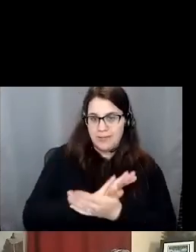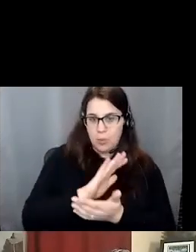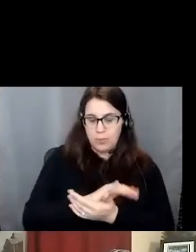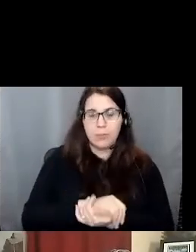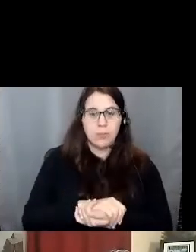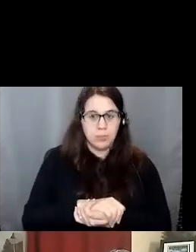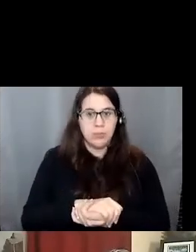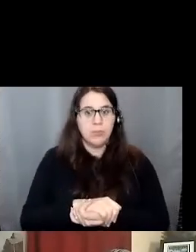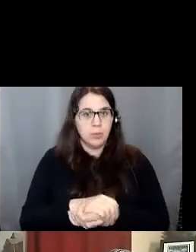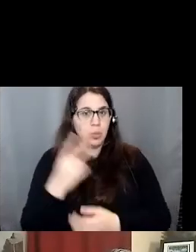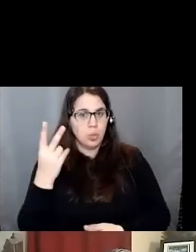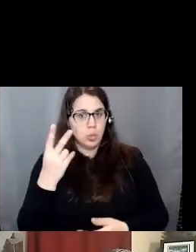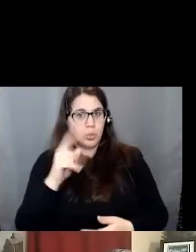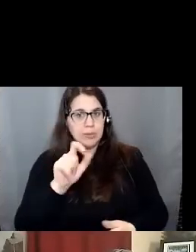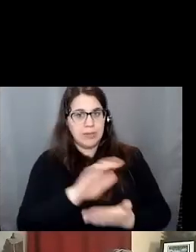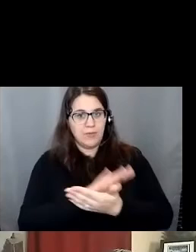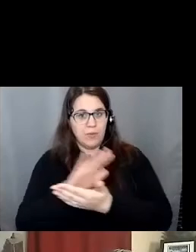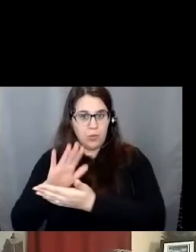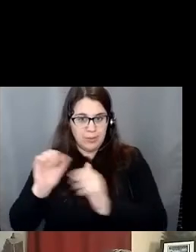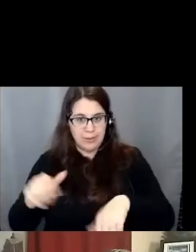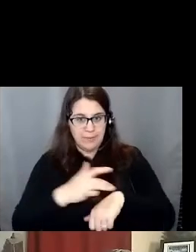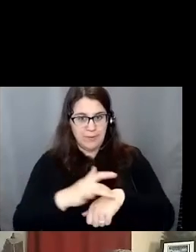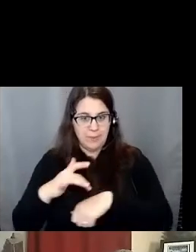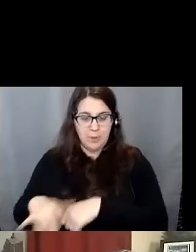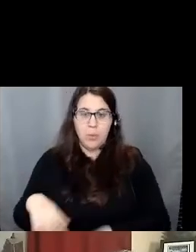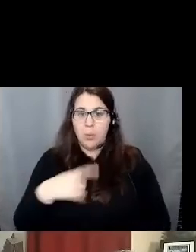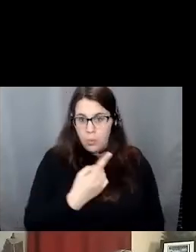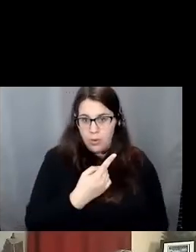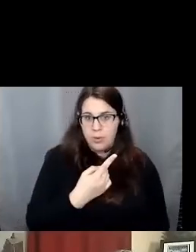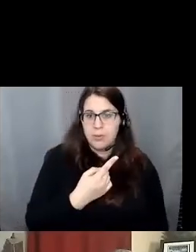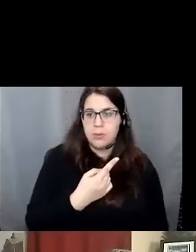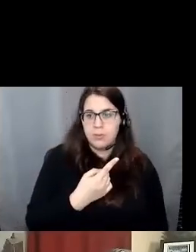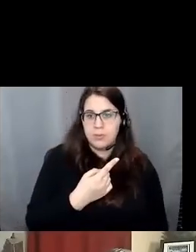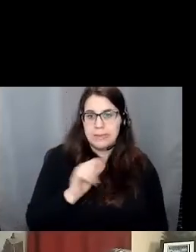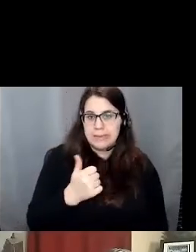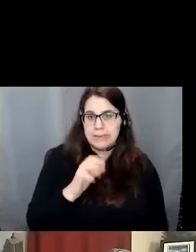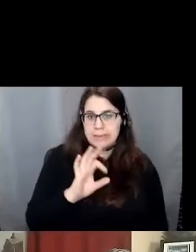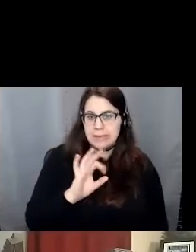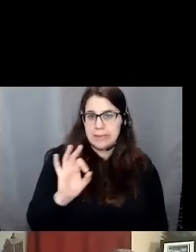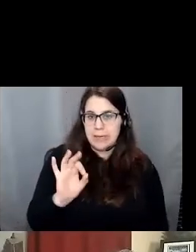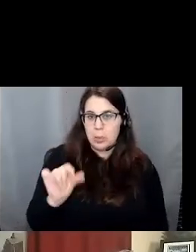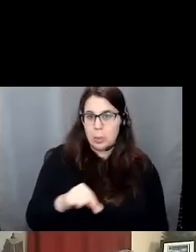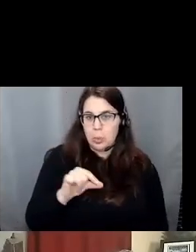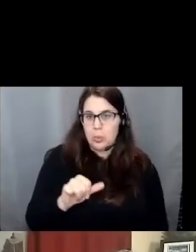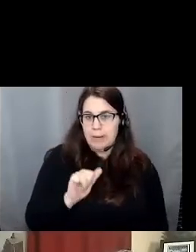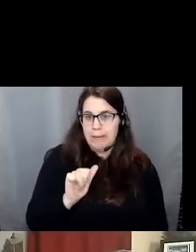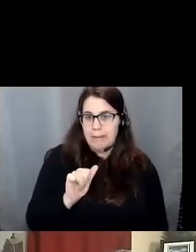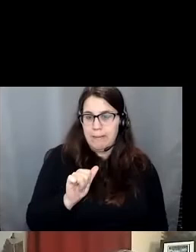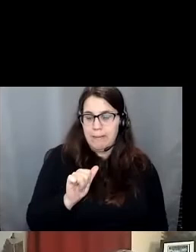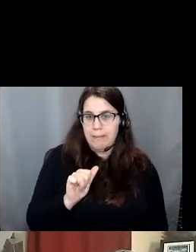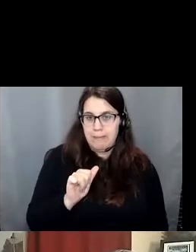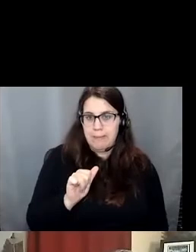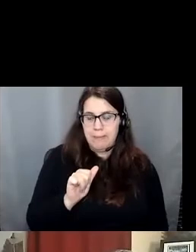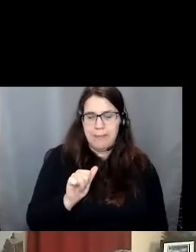that you could have available. One of them is the 1099-QA, which deals with, and I